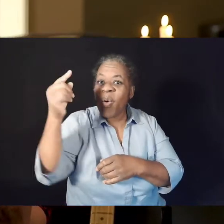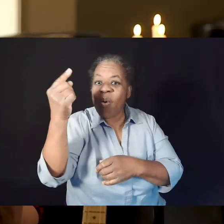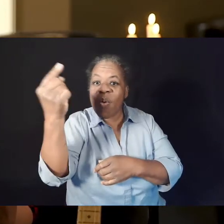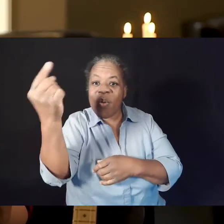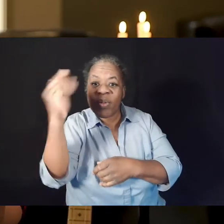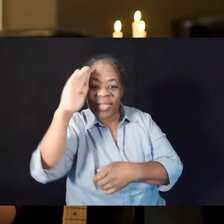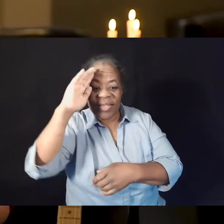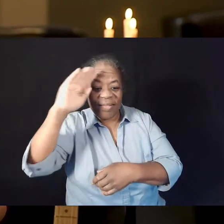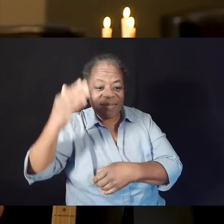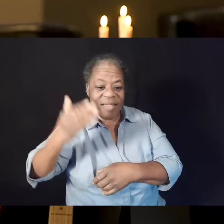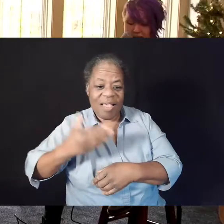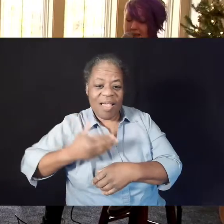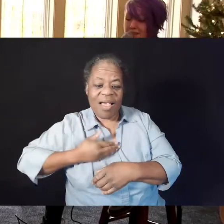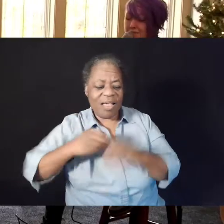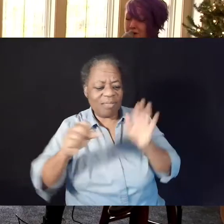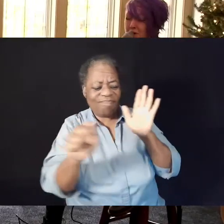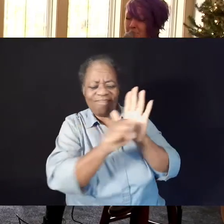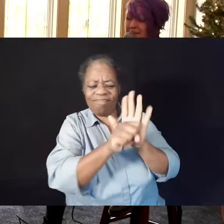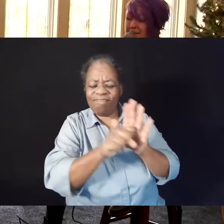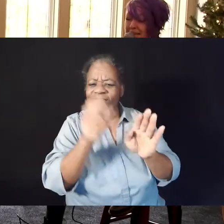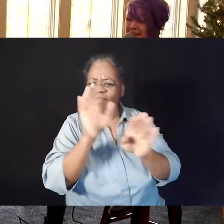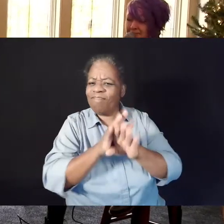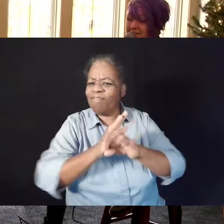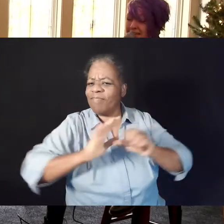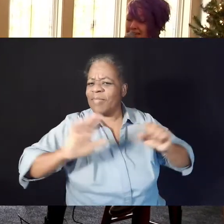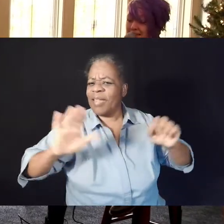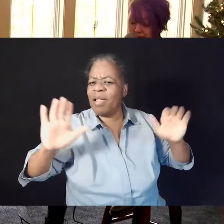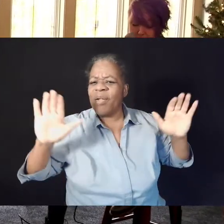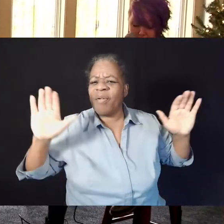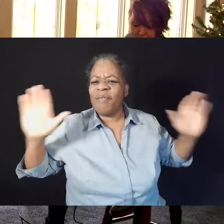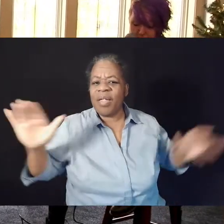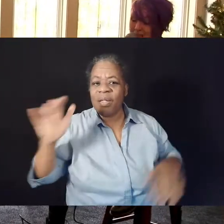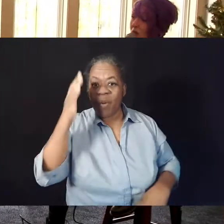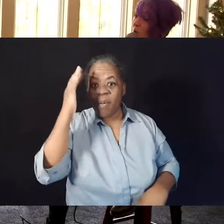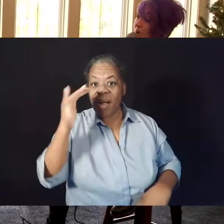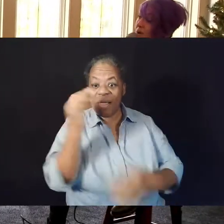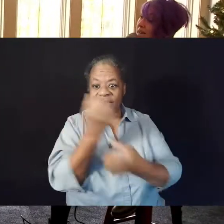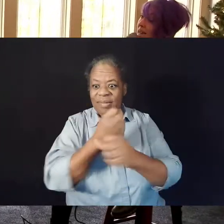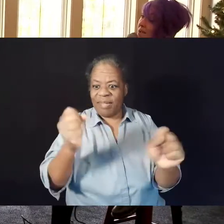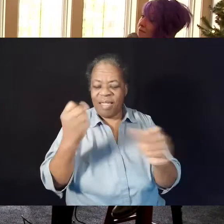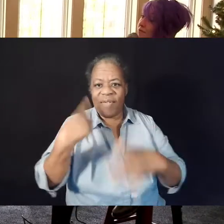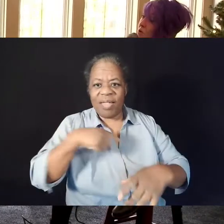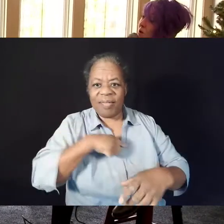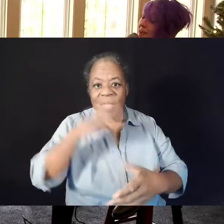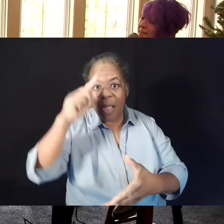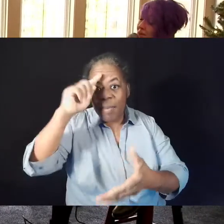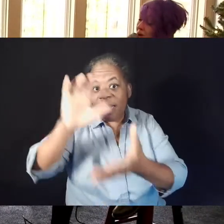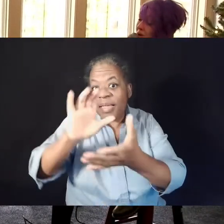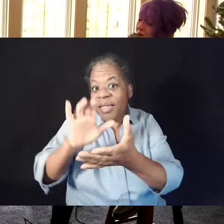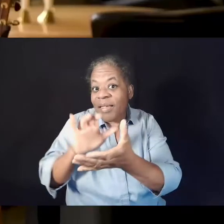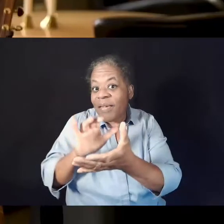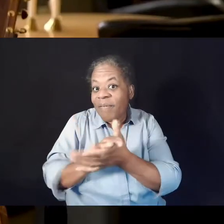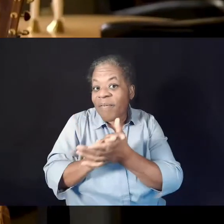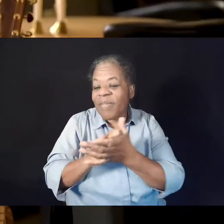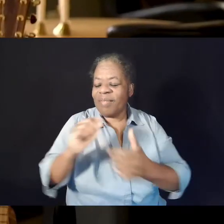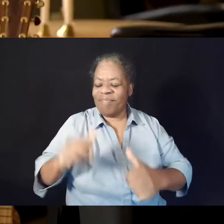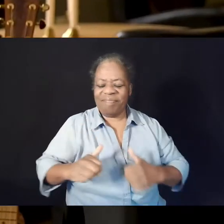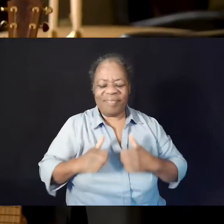to save us. Whoever believes in him will live forever.